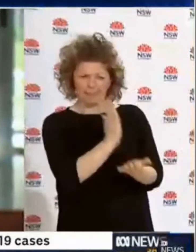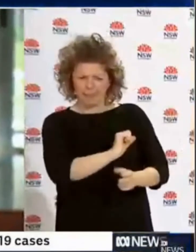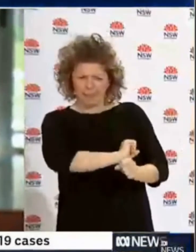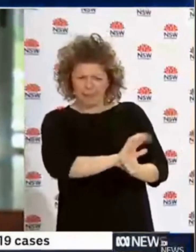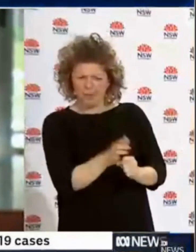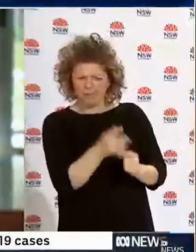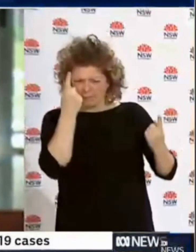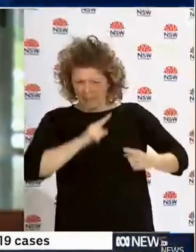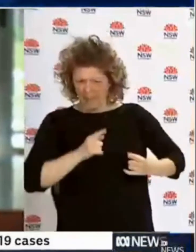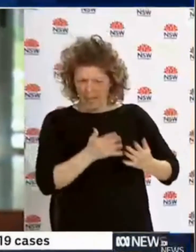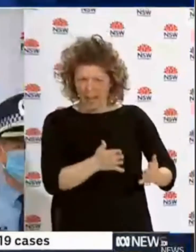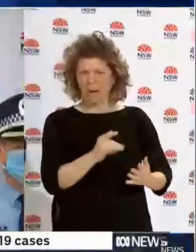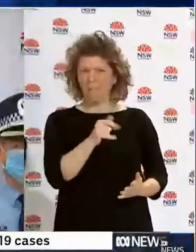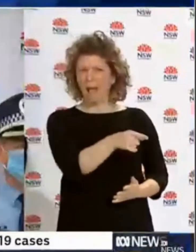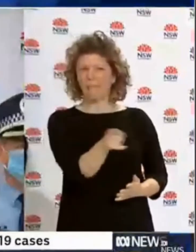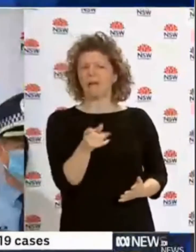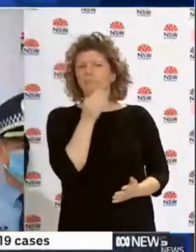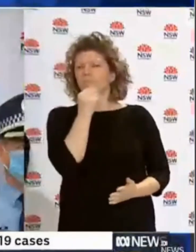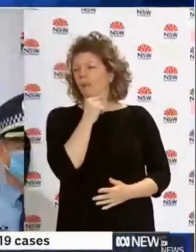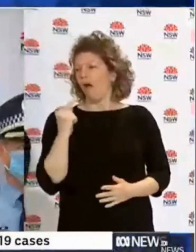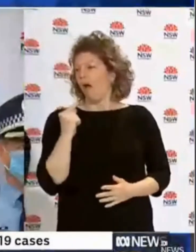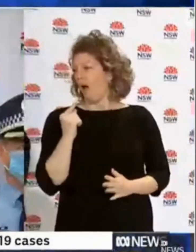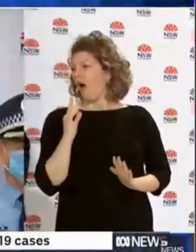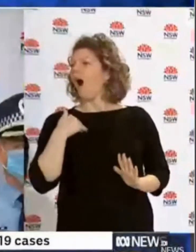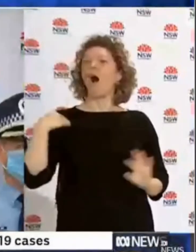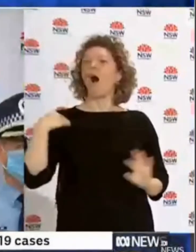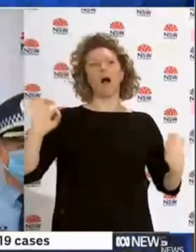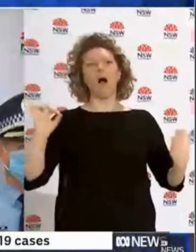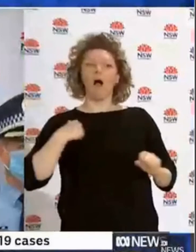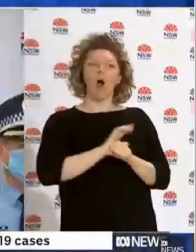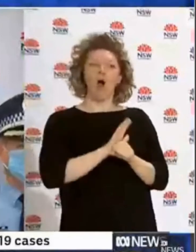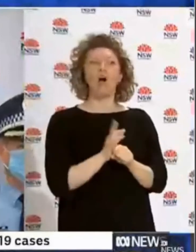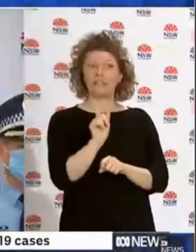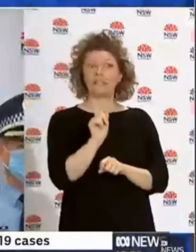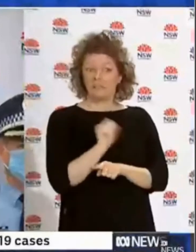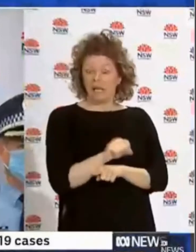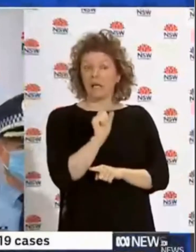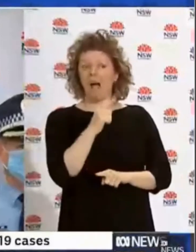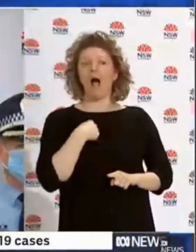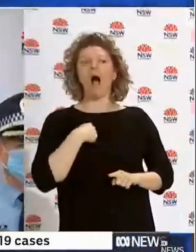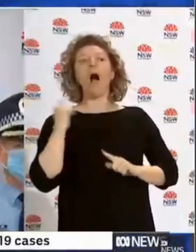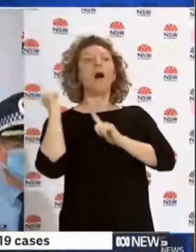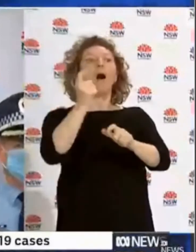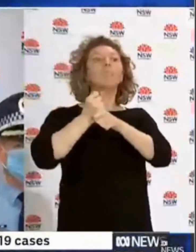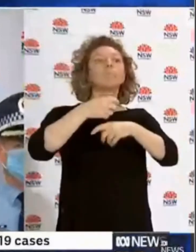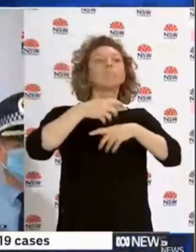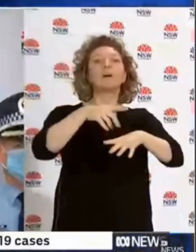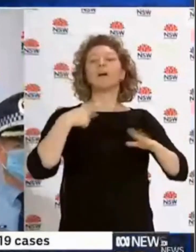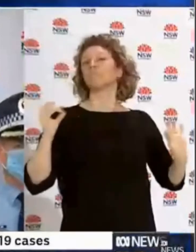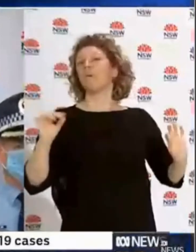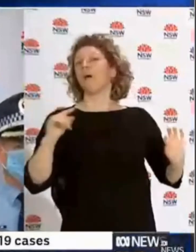know what the full impact was? You're right, Jess. That's just the reality of a COVID